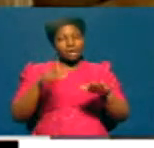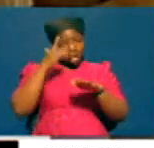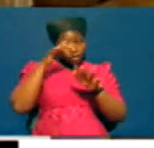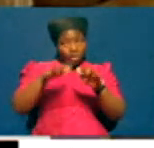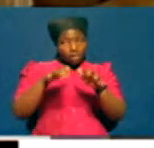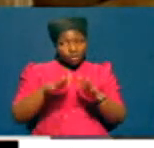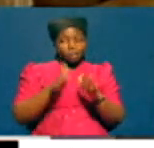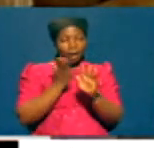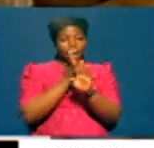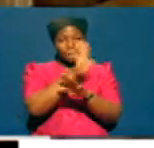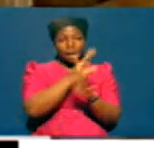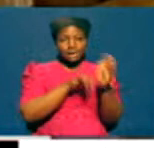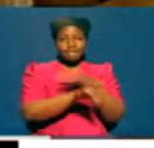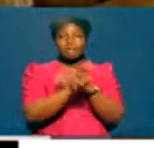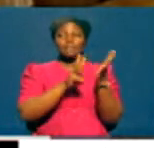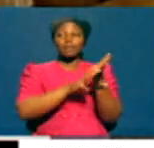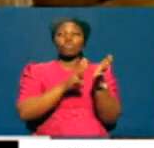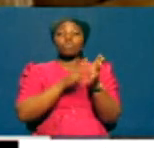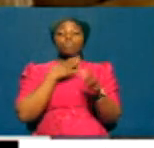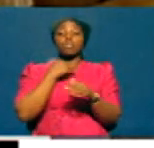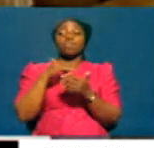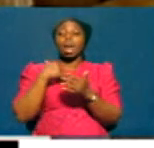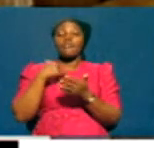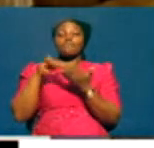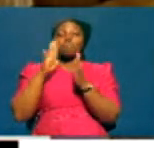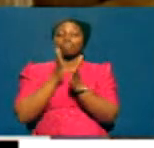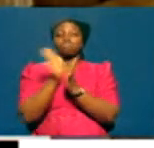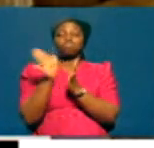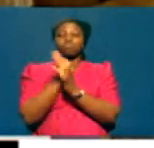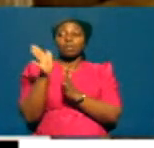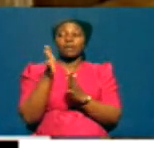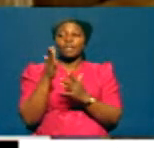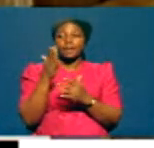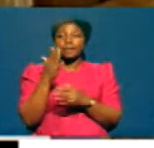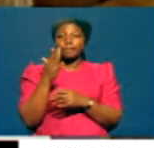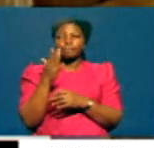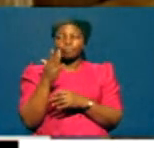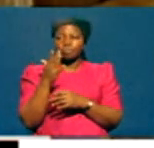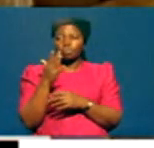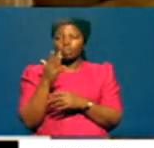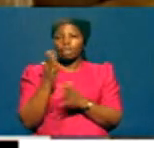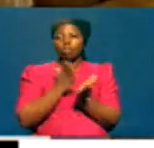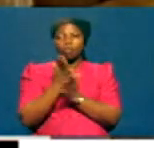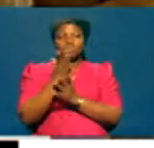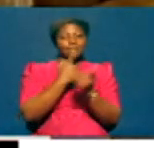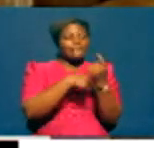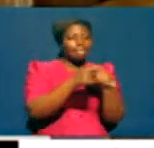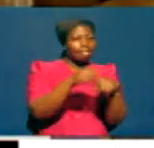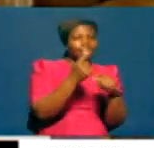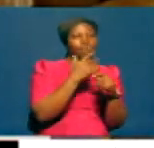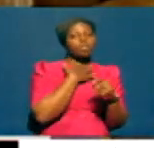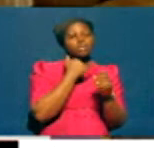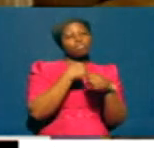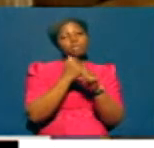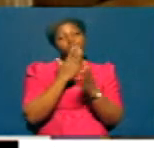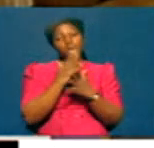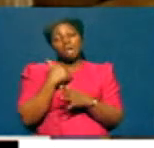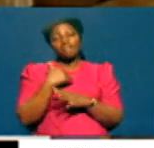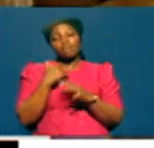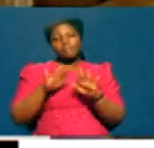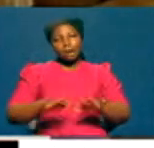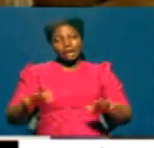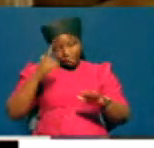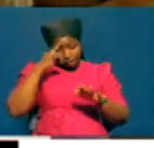have more branches, and so through retail business, we want to have more market for farmers, ensure market for farmers. So right